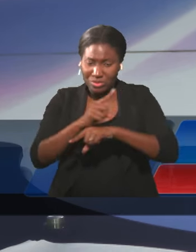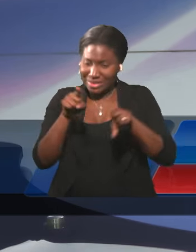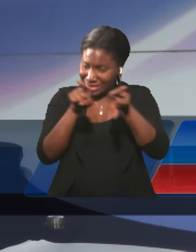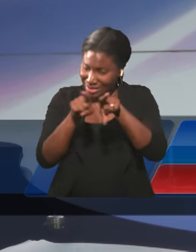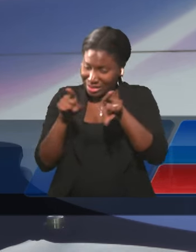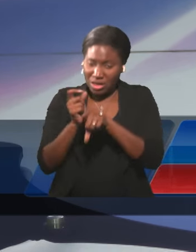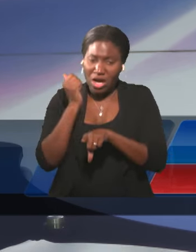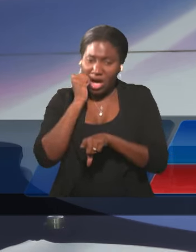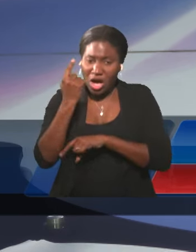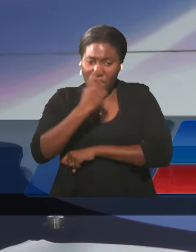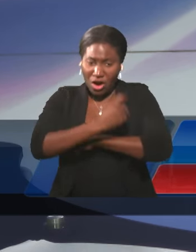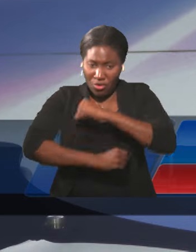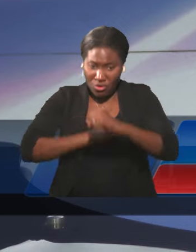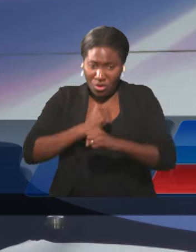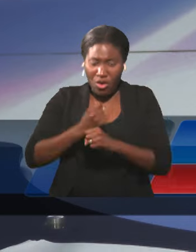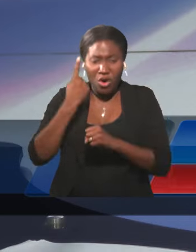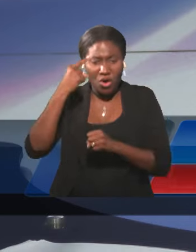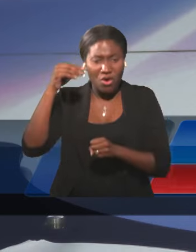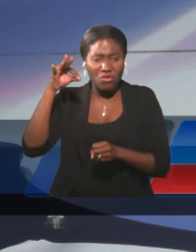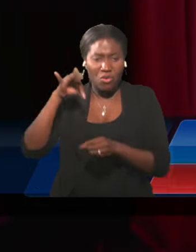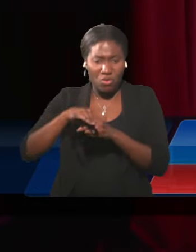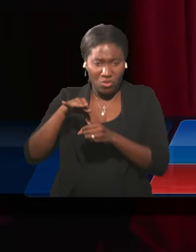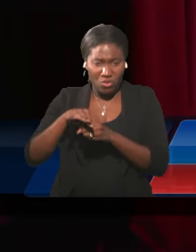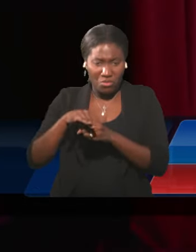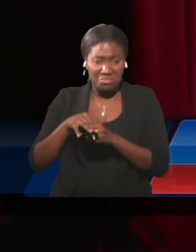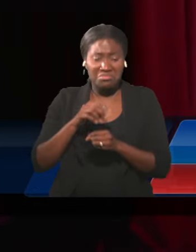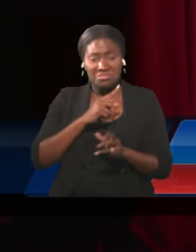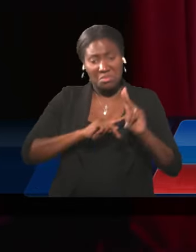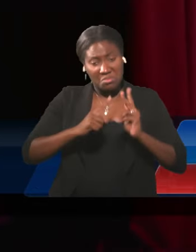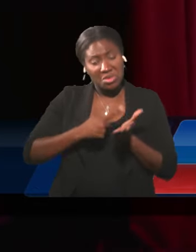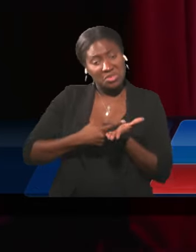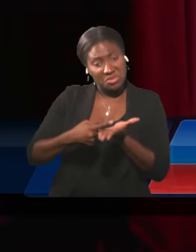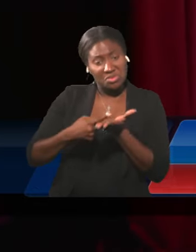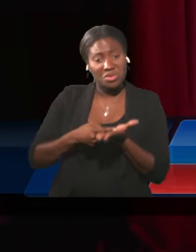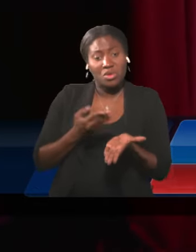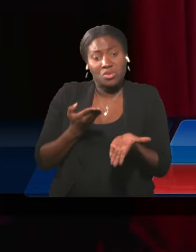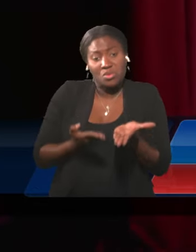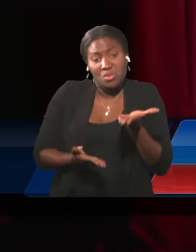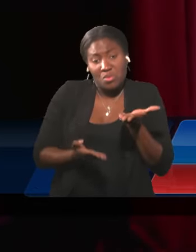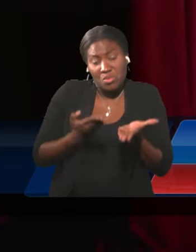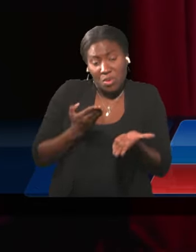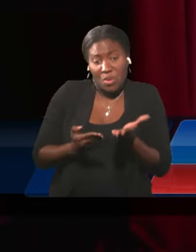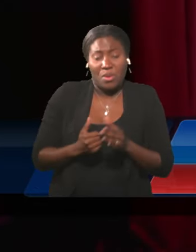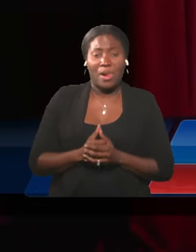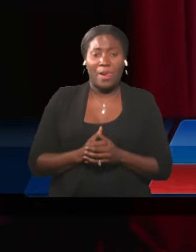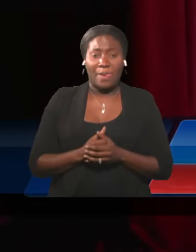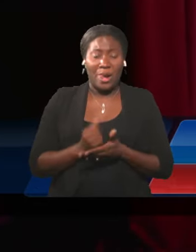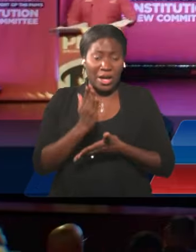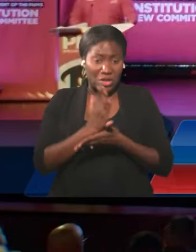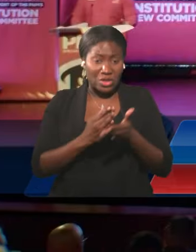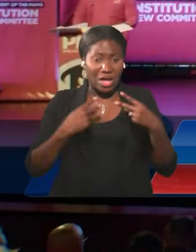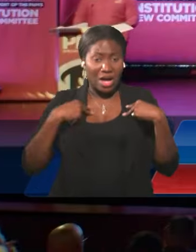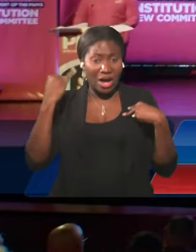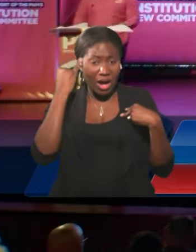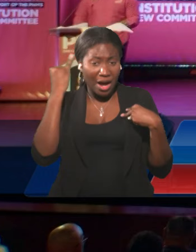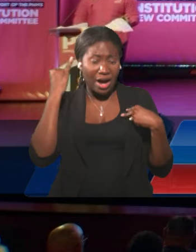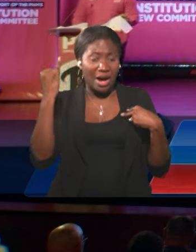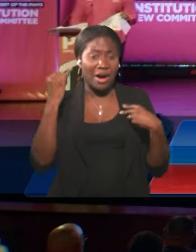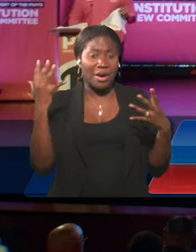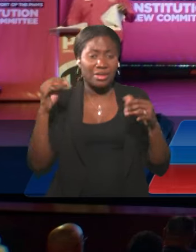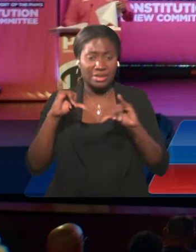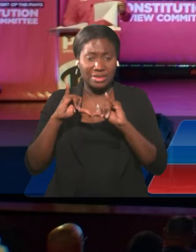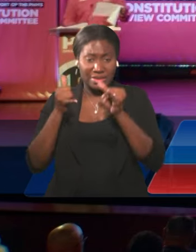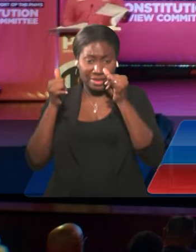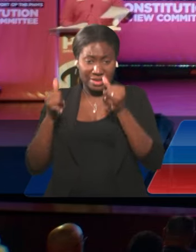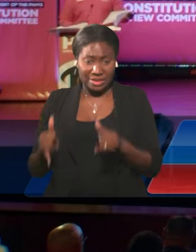the party's constitutional review process. And therefore, the recommendation was the system